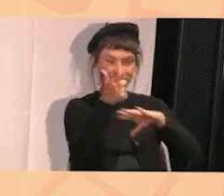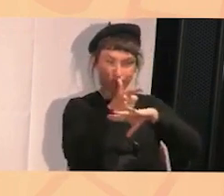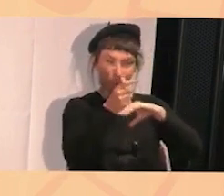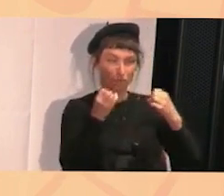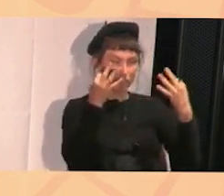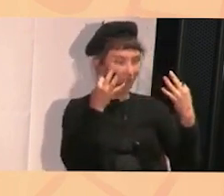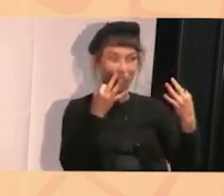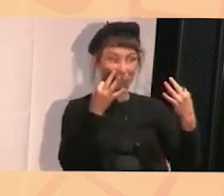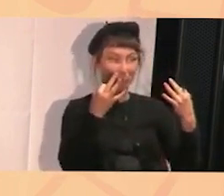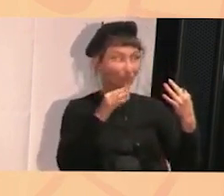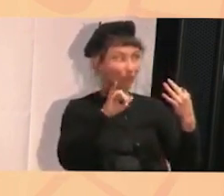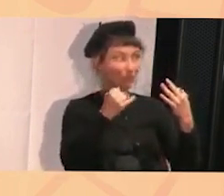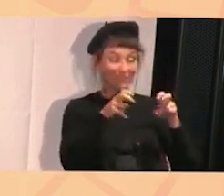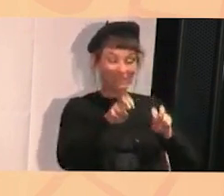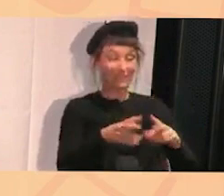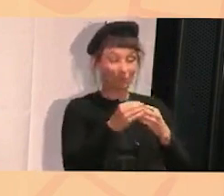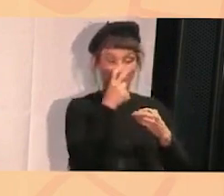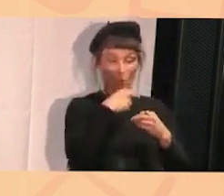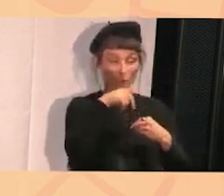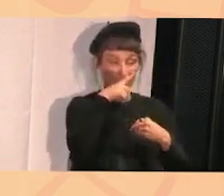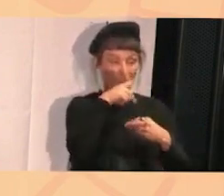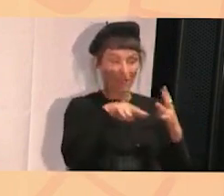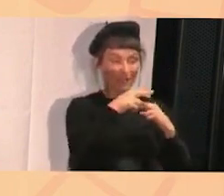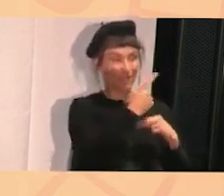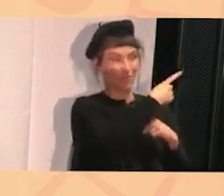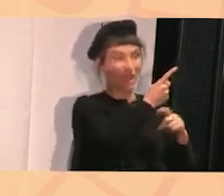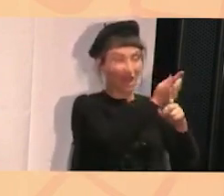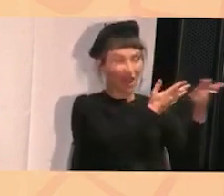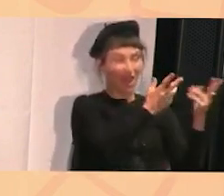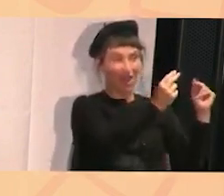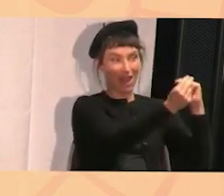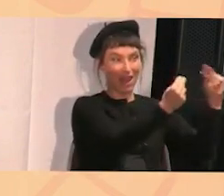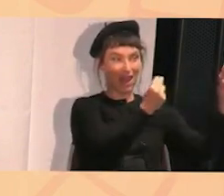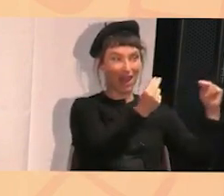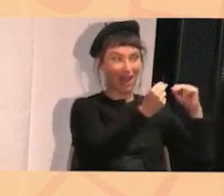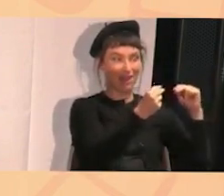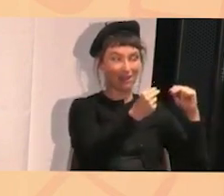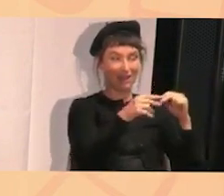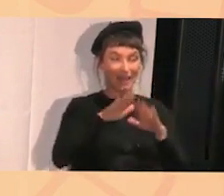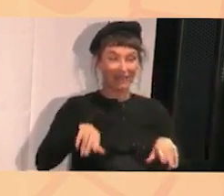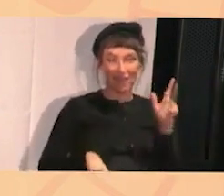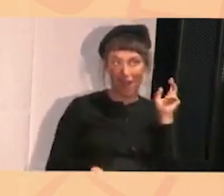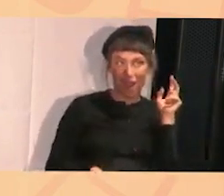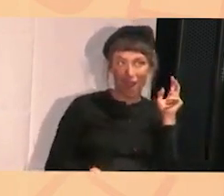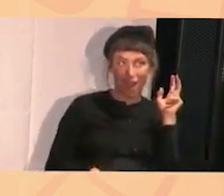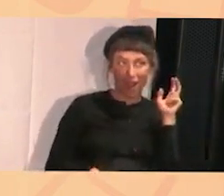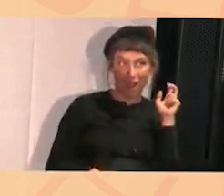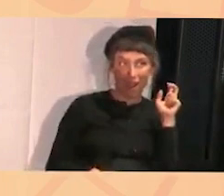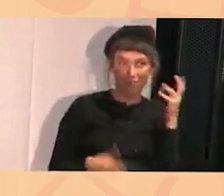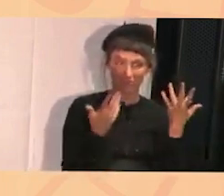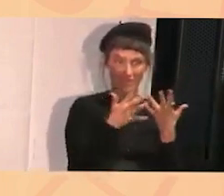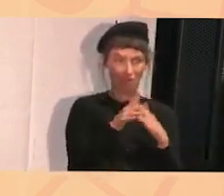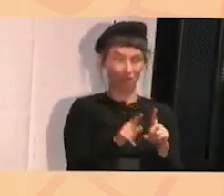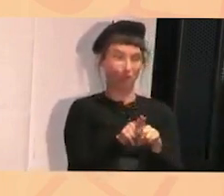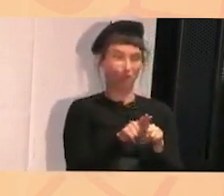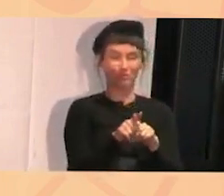old people. And when they're talking, you listen, and you learn by listening. And that's how things, forever it's been